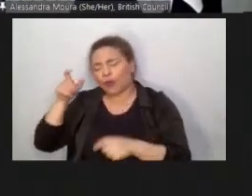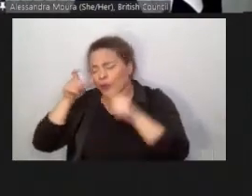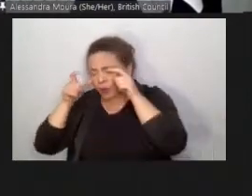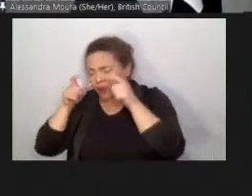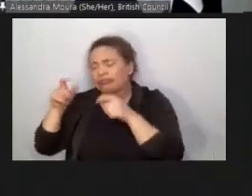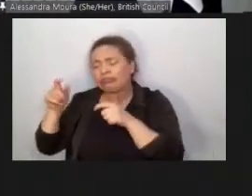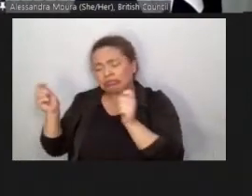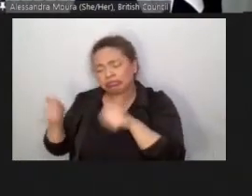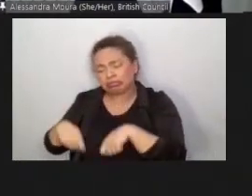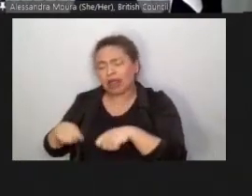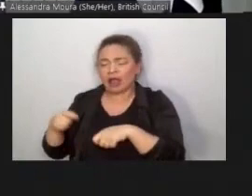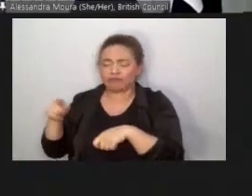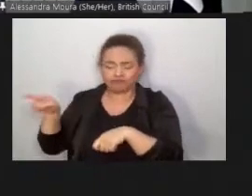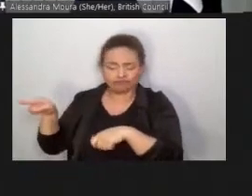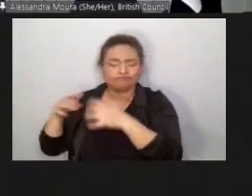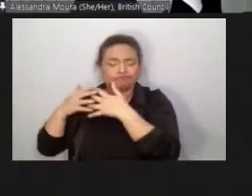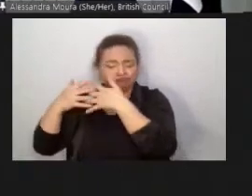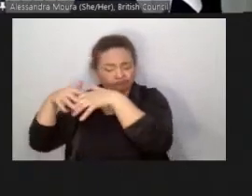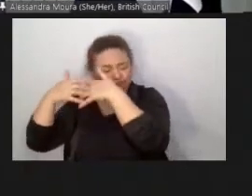investigate anything further?